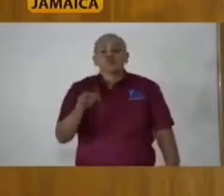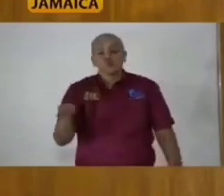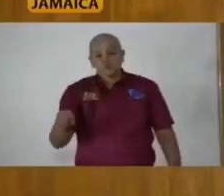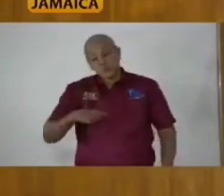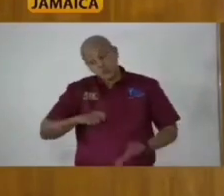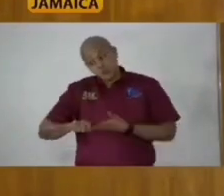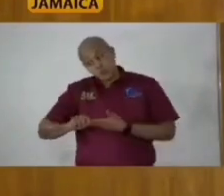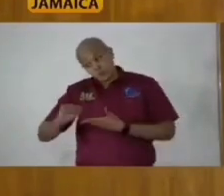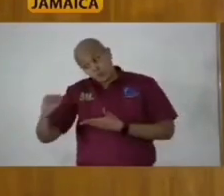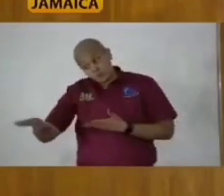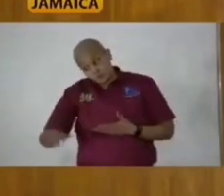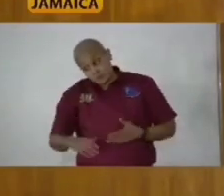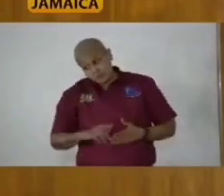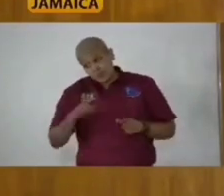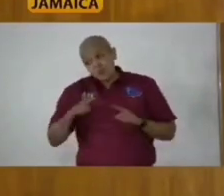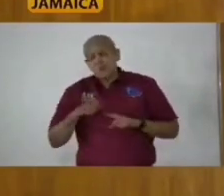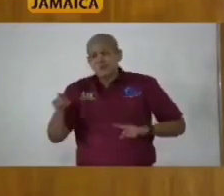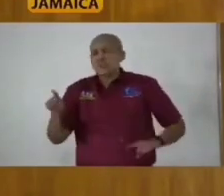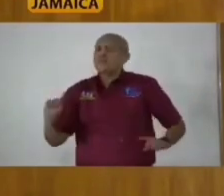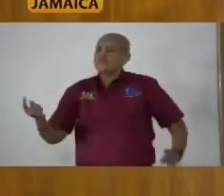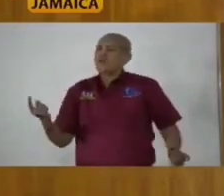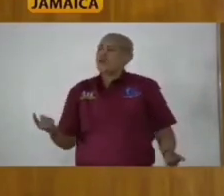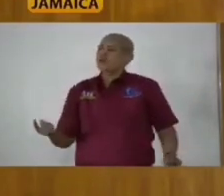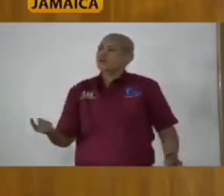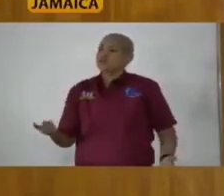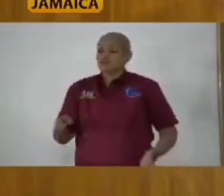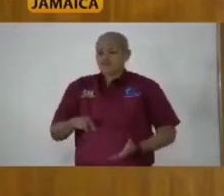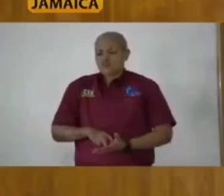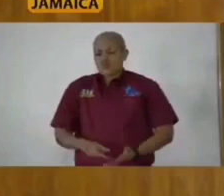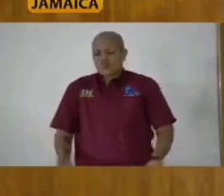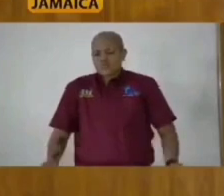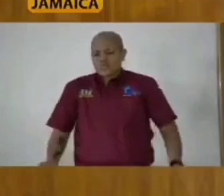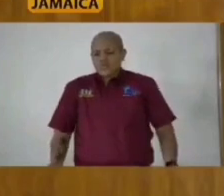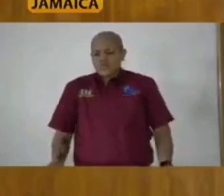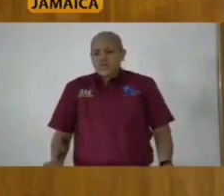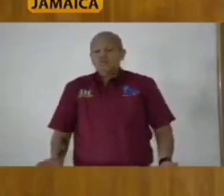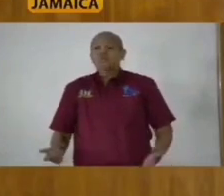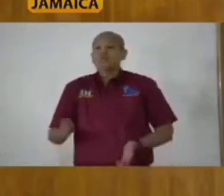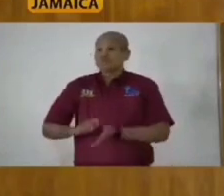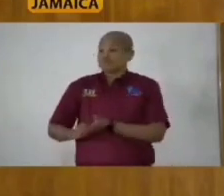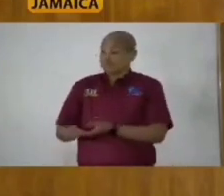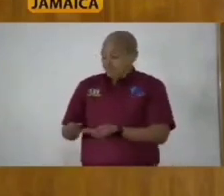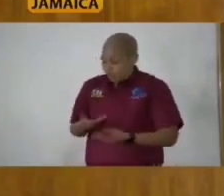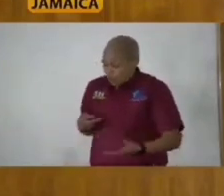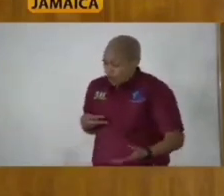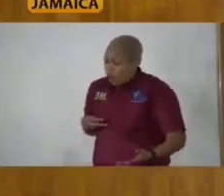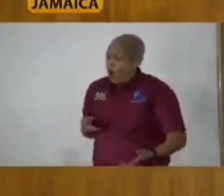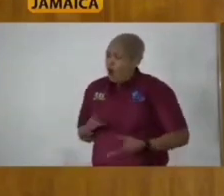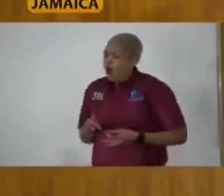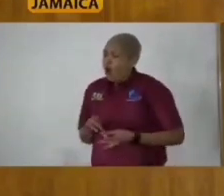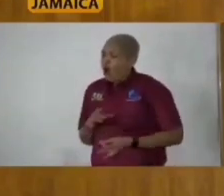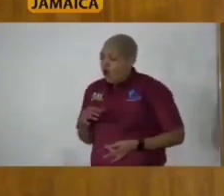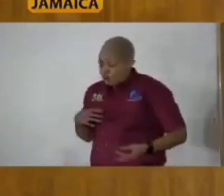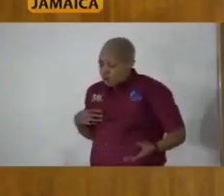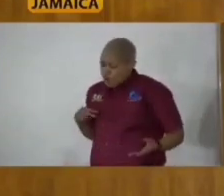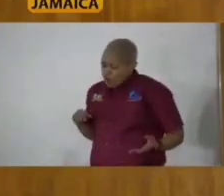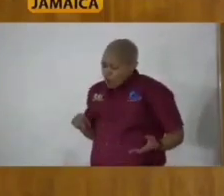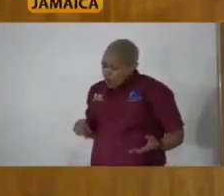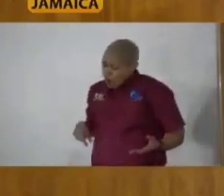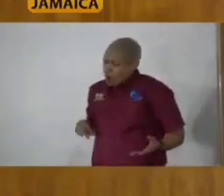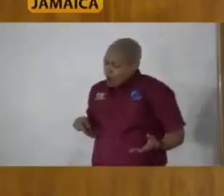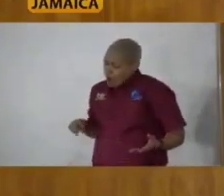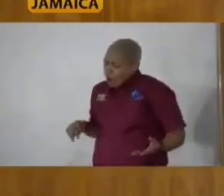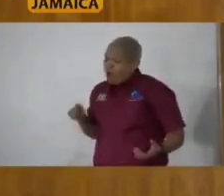2022, when she first rose, had written to me about this committee that she